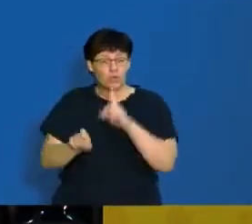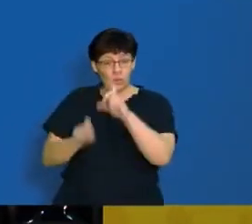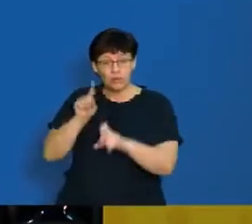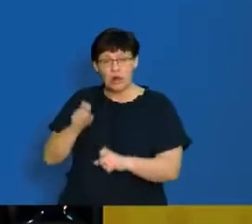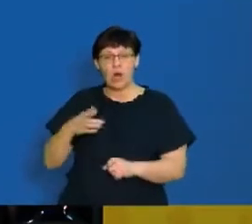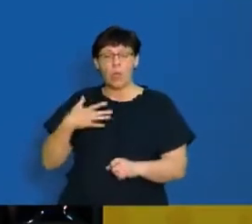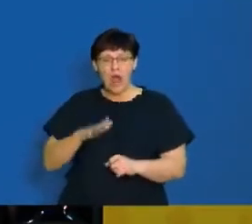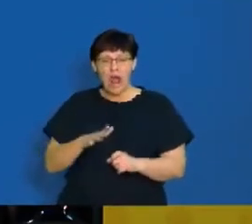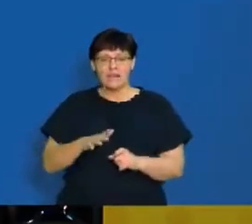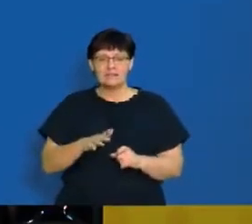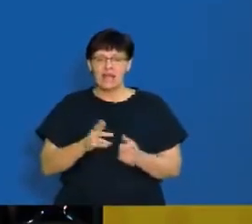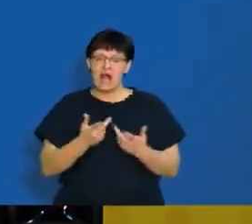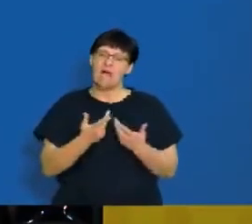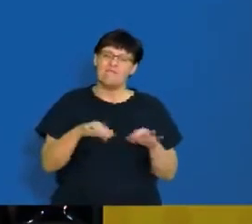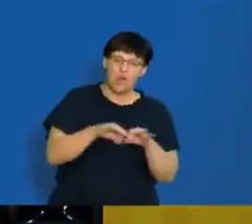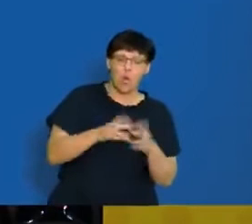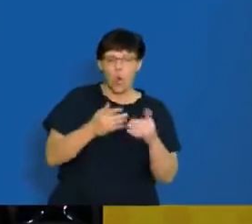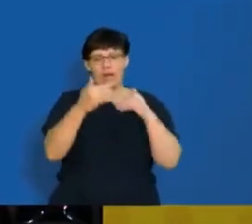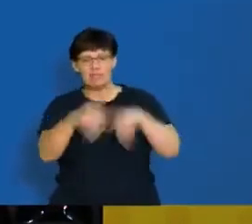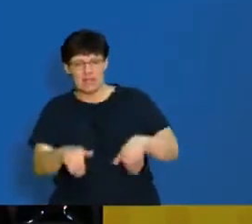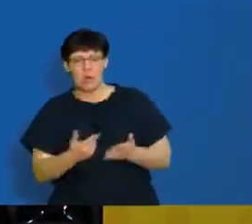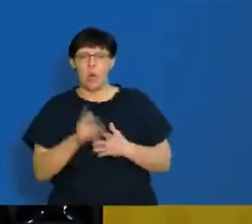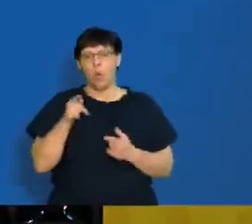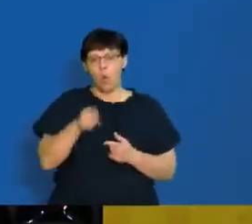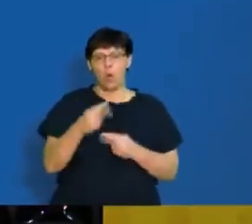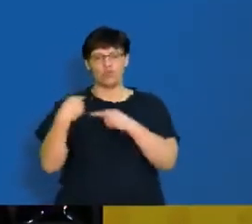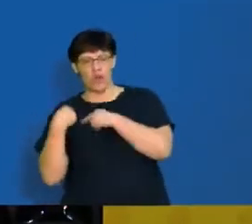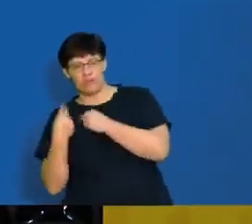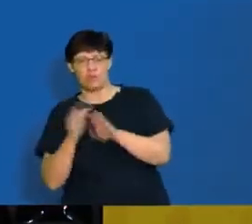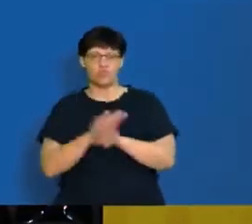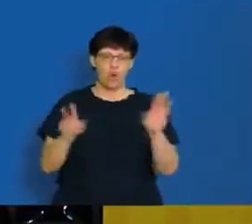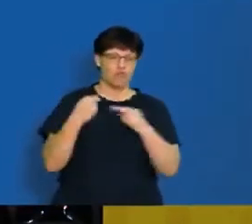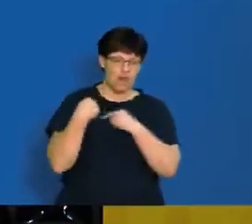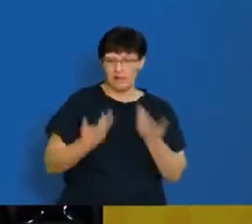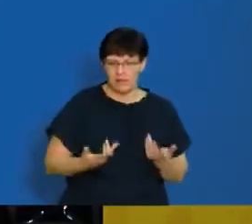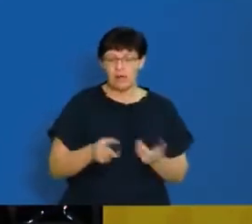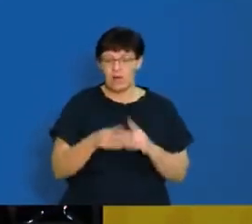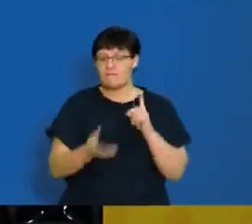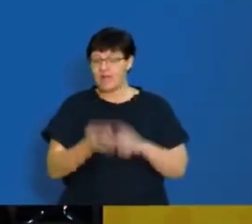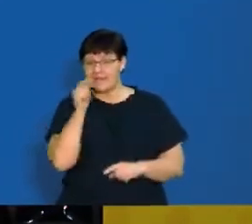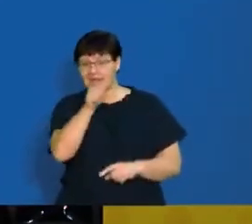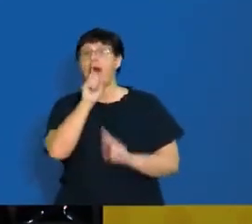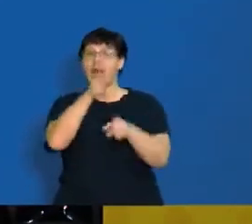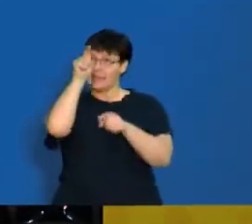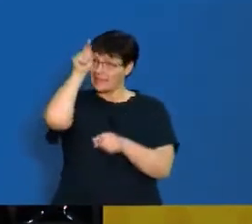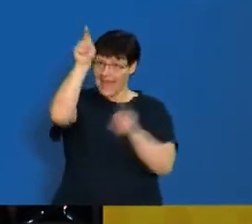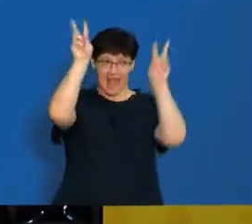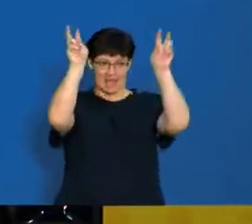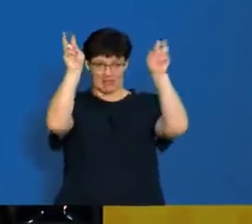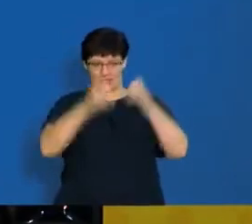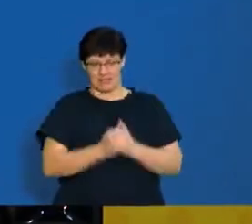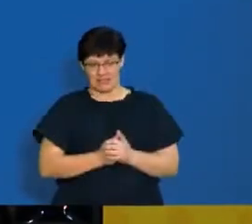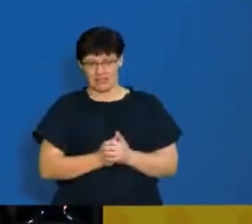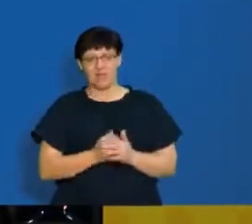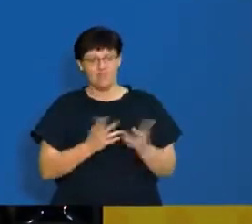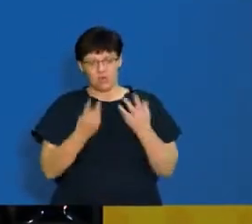for value and limitation of the source, or whether a source is reliable or not, you will find that the answer is actually in the caption